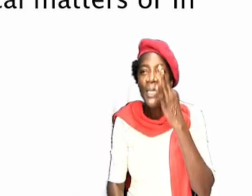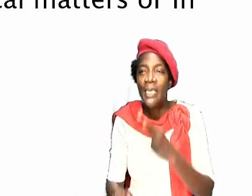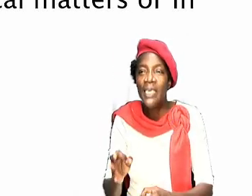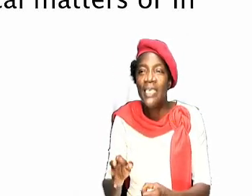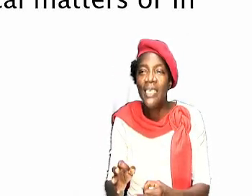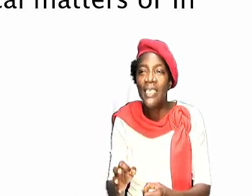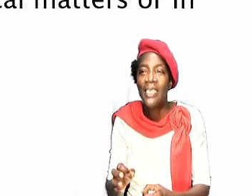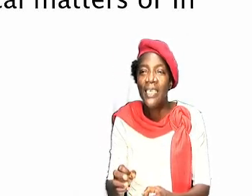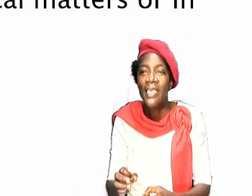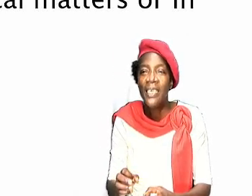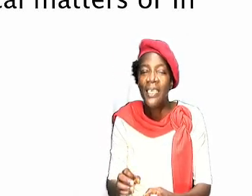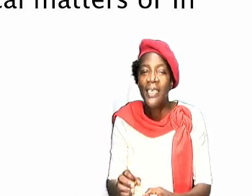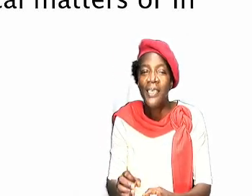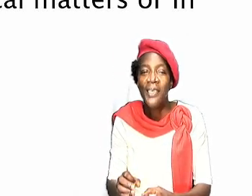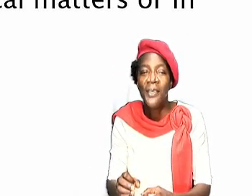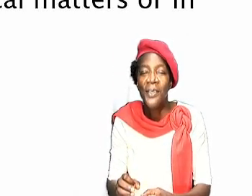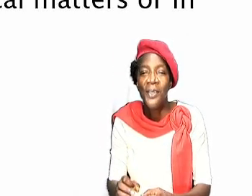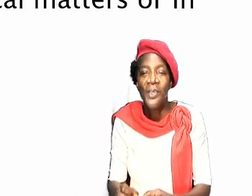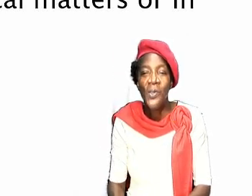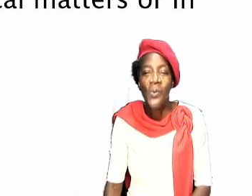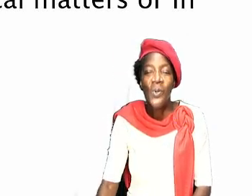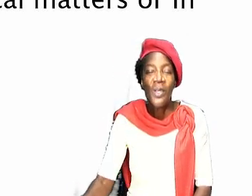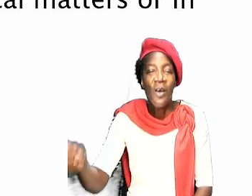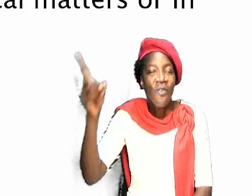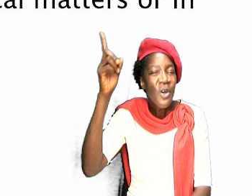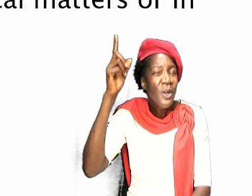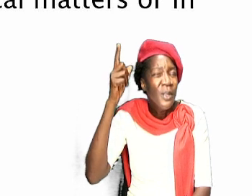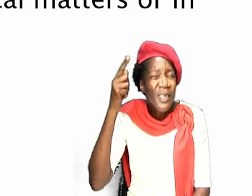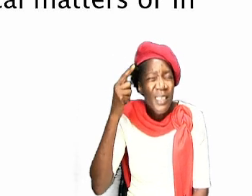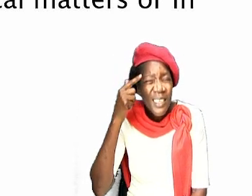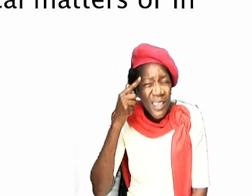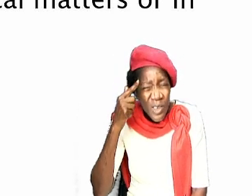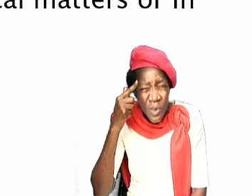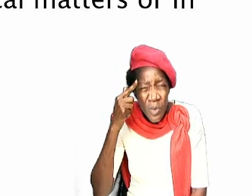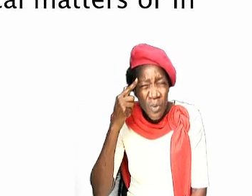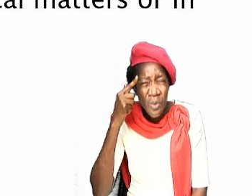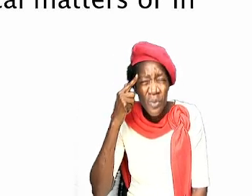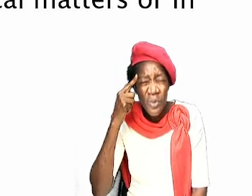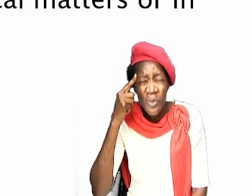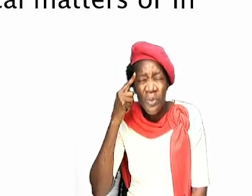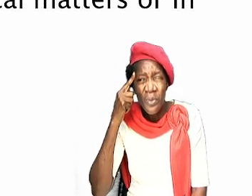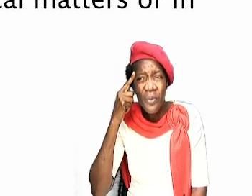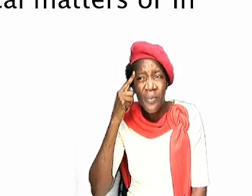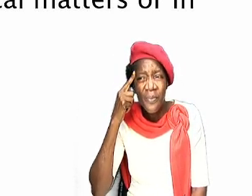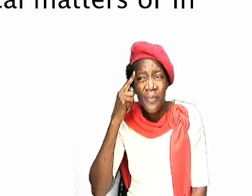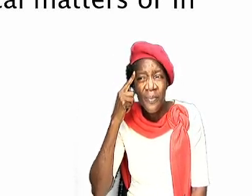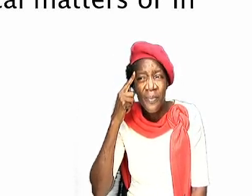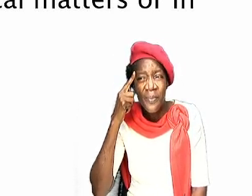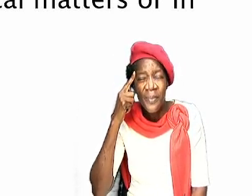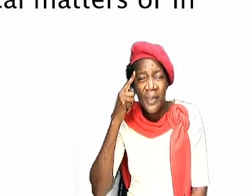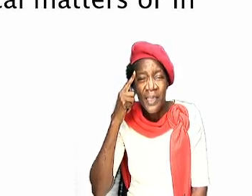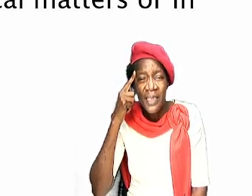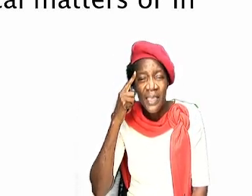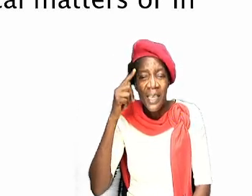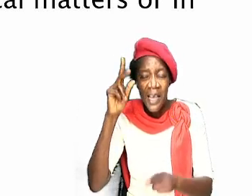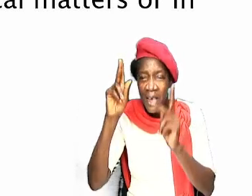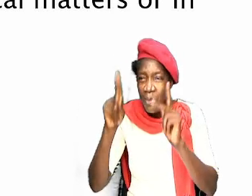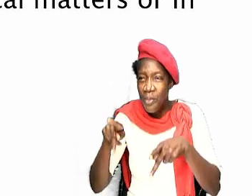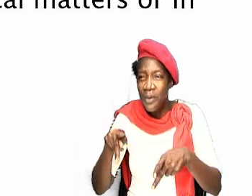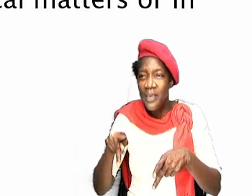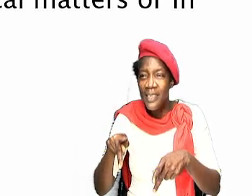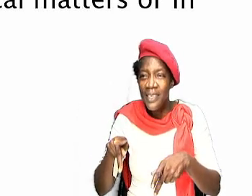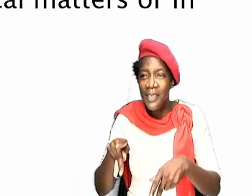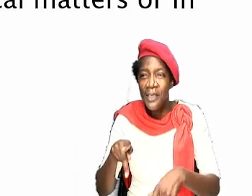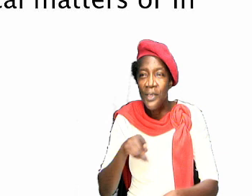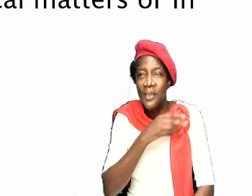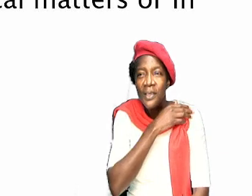or the use of common sense. So if a person, you can say a person is prudent in matters,